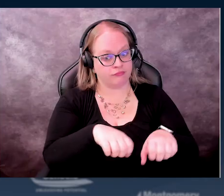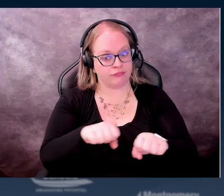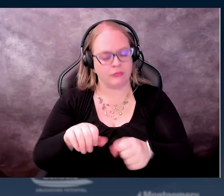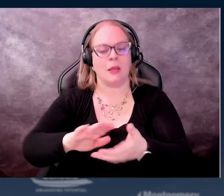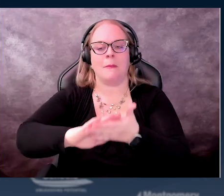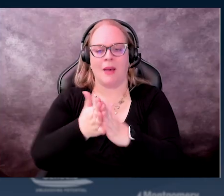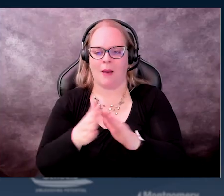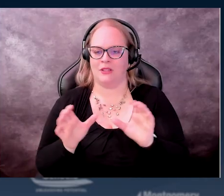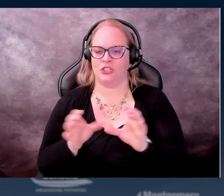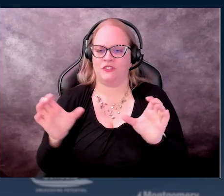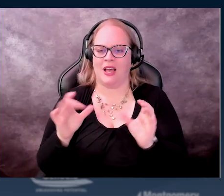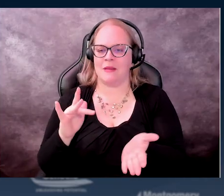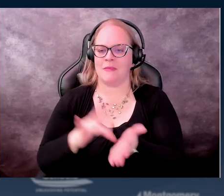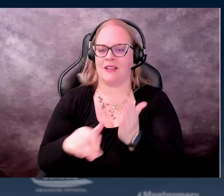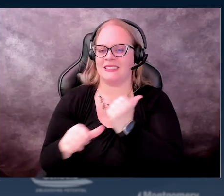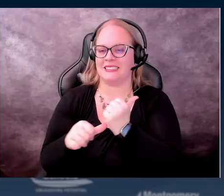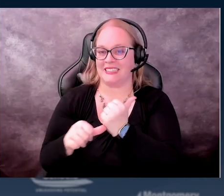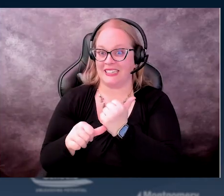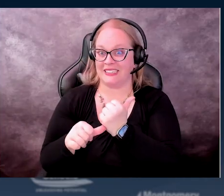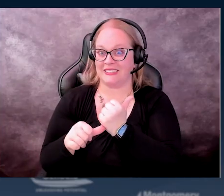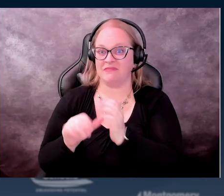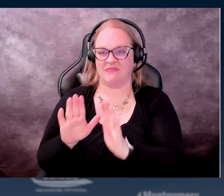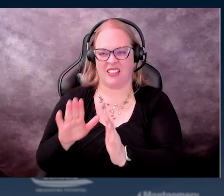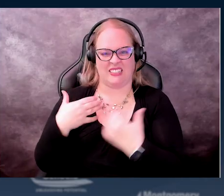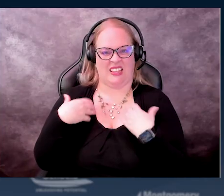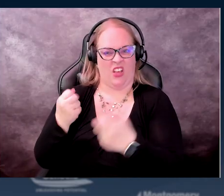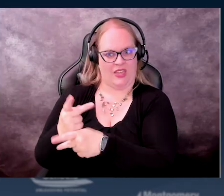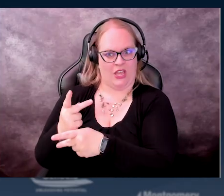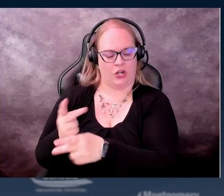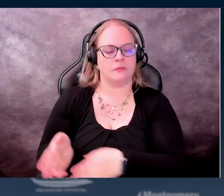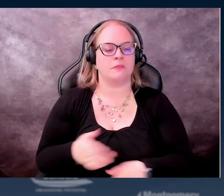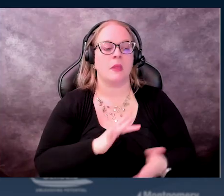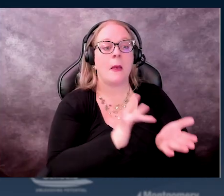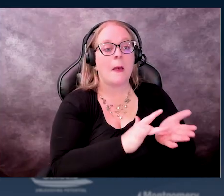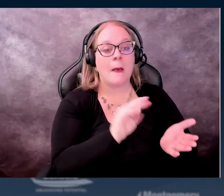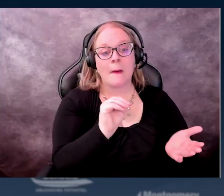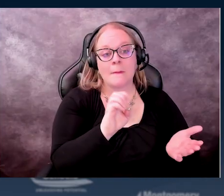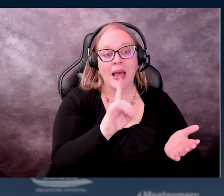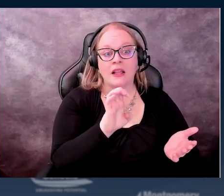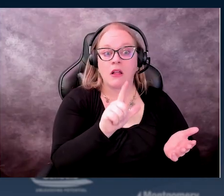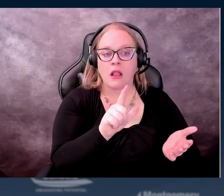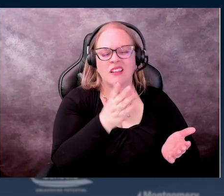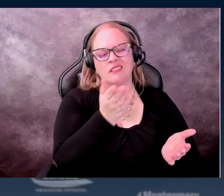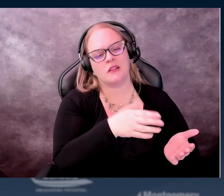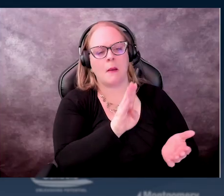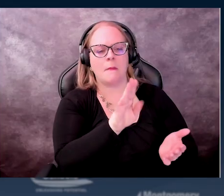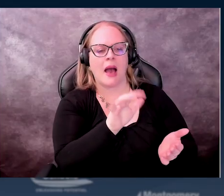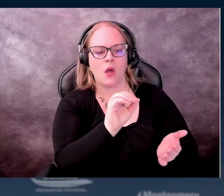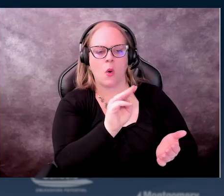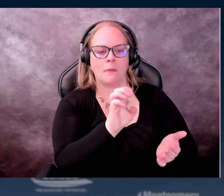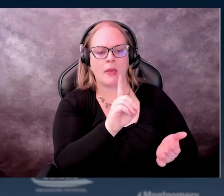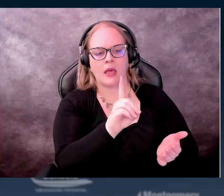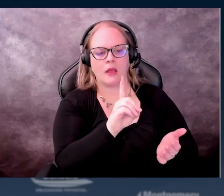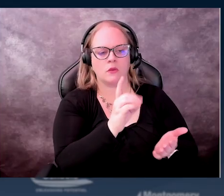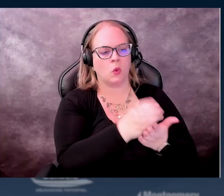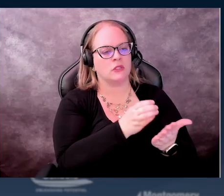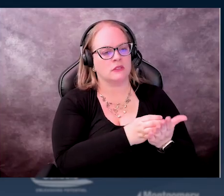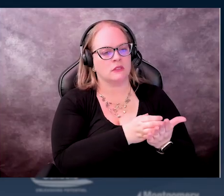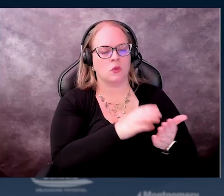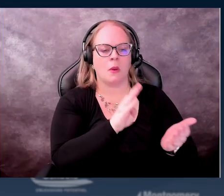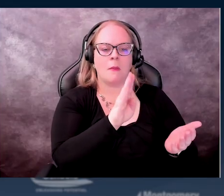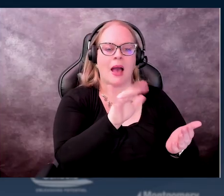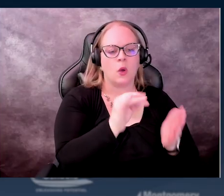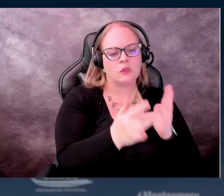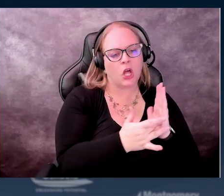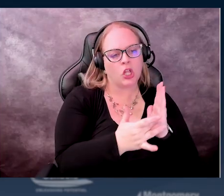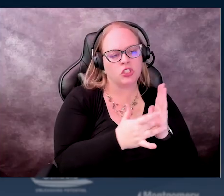And when we speak about medical, we're talking about our biomed courses or biotechnology courses.